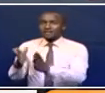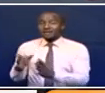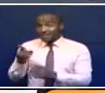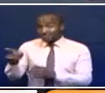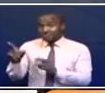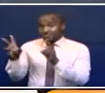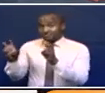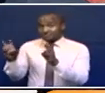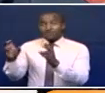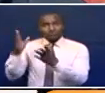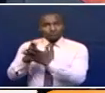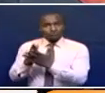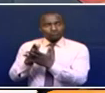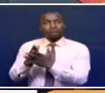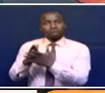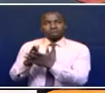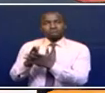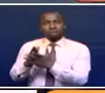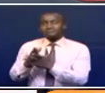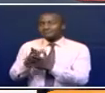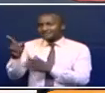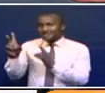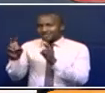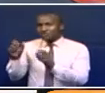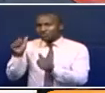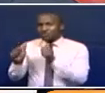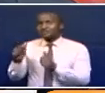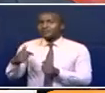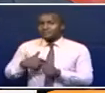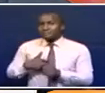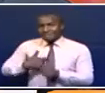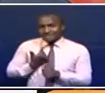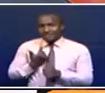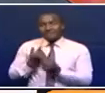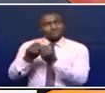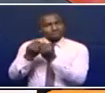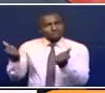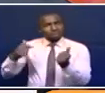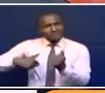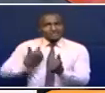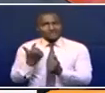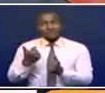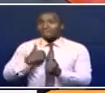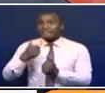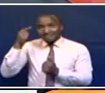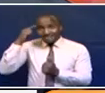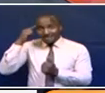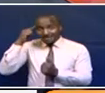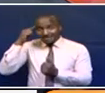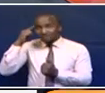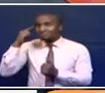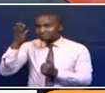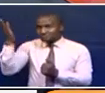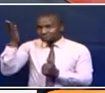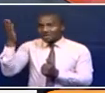matter is emotive. It's a matter that I dealt with deeply, and I still think out